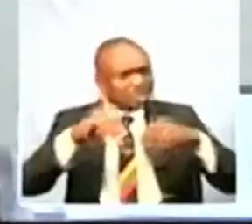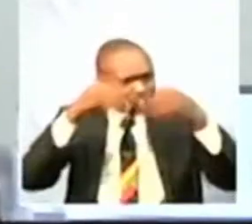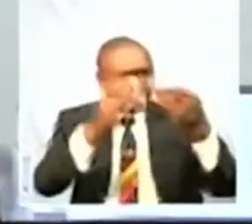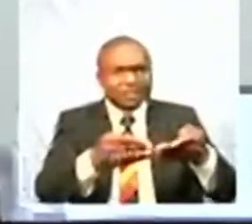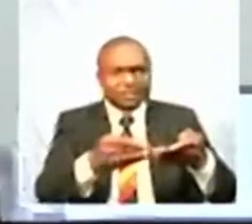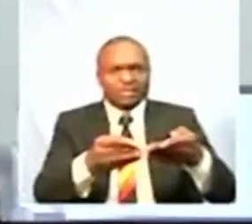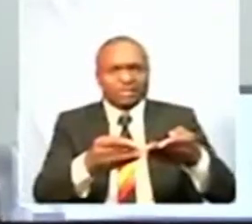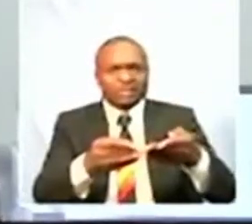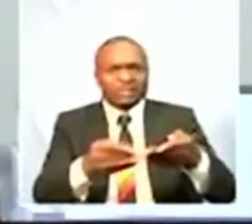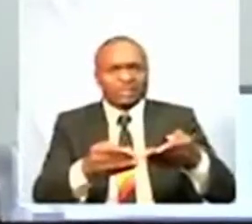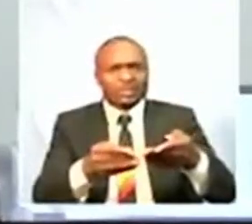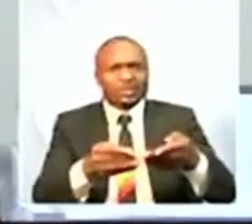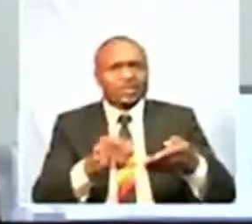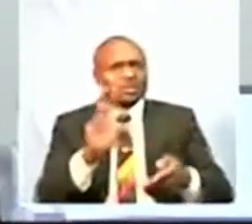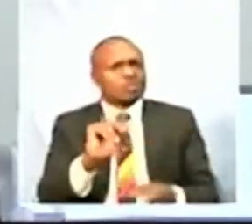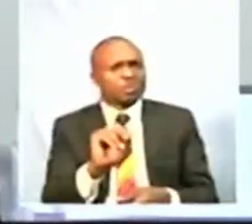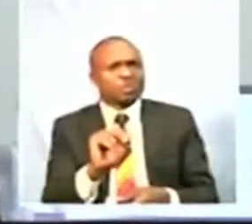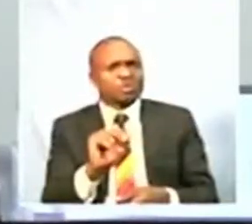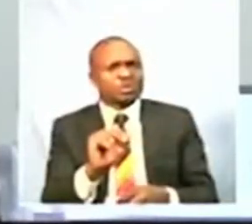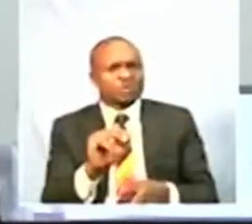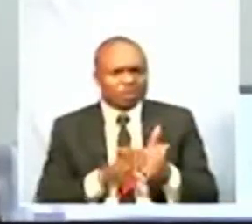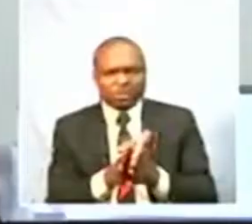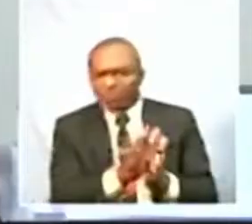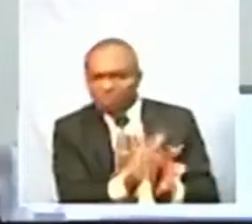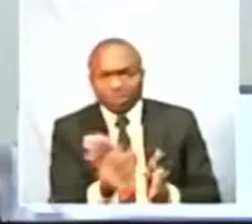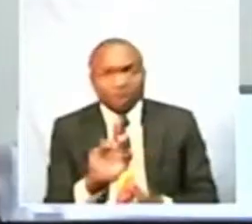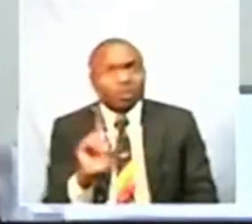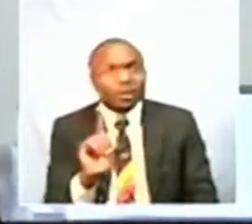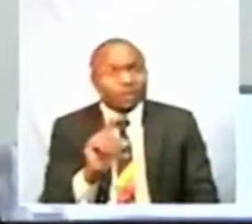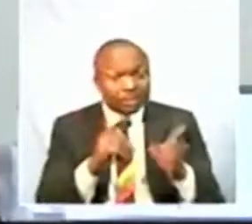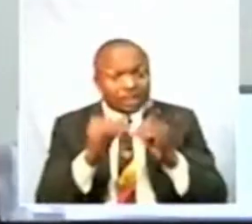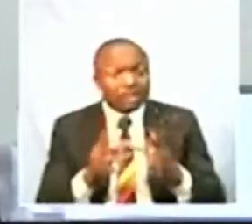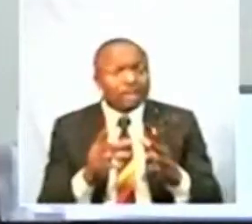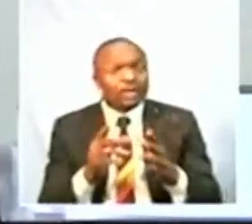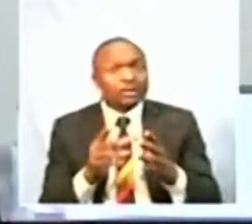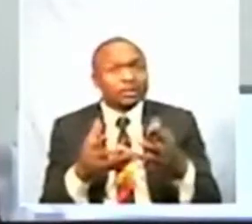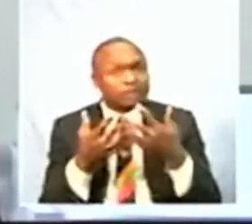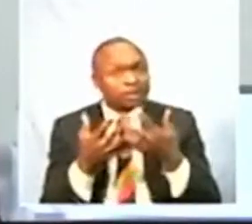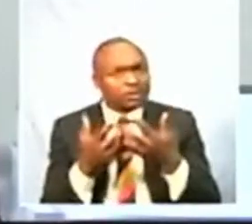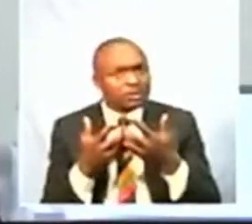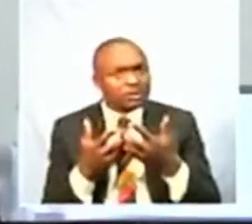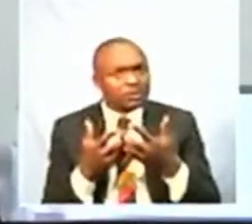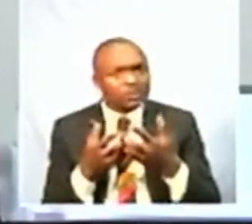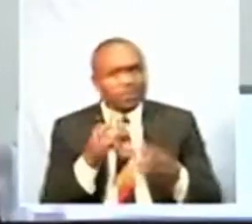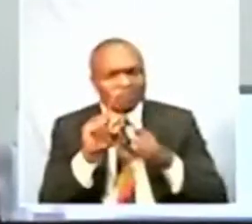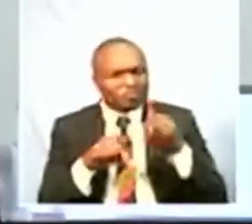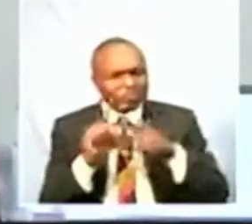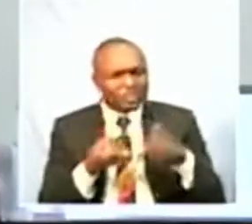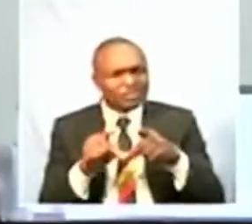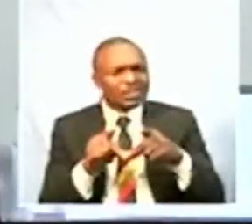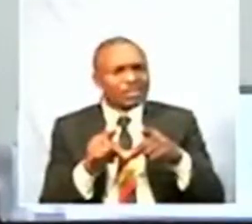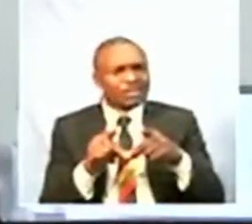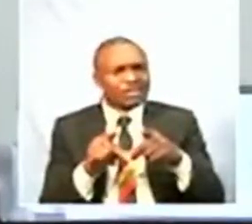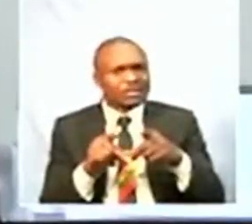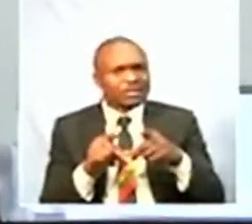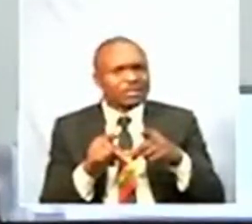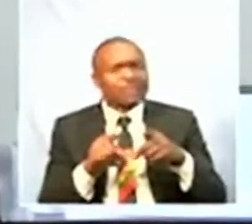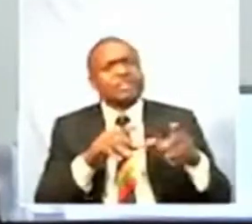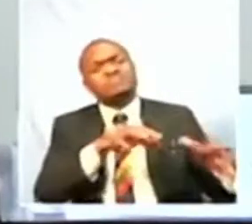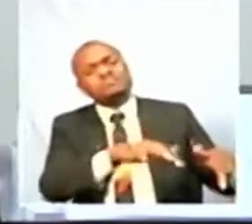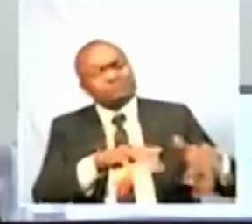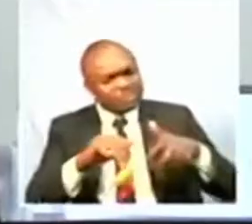over, it is worn out that no, they are doing a diversion. Where is the direct engineering? When people are digging a culvert,